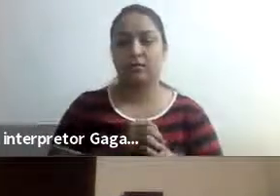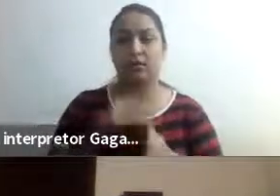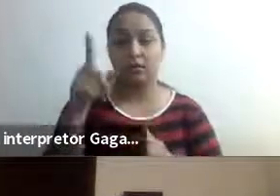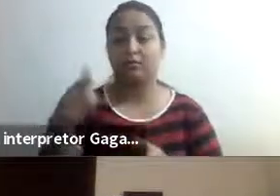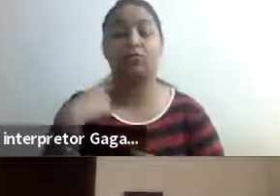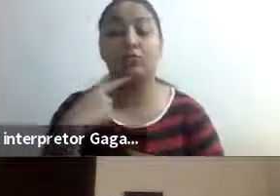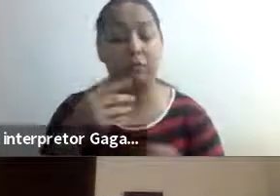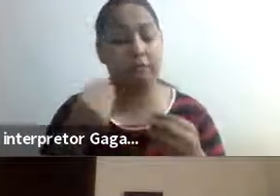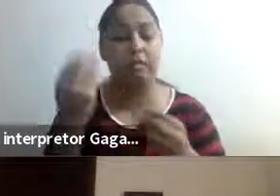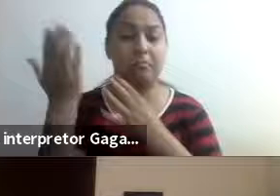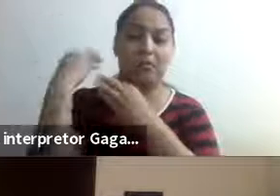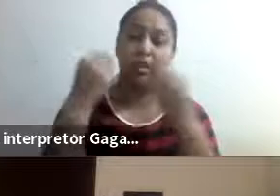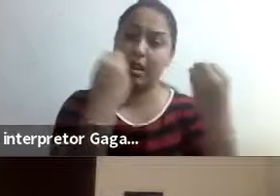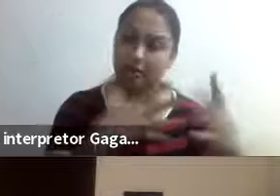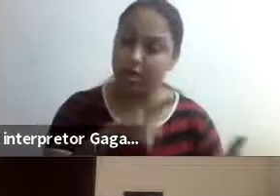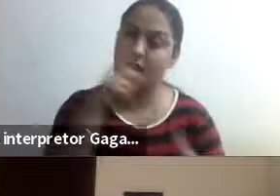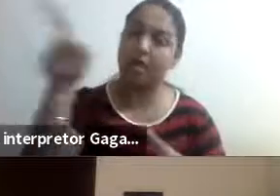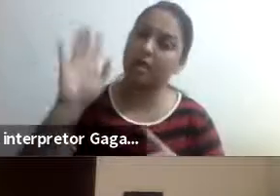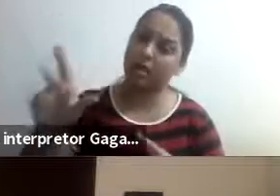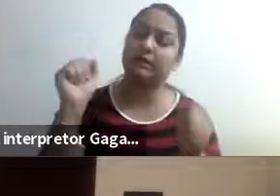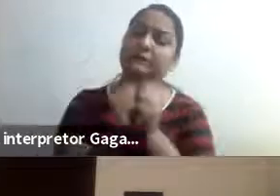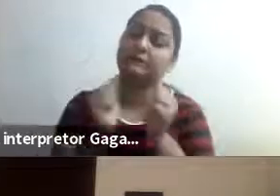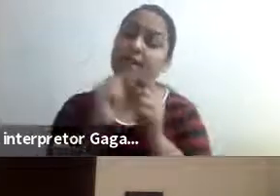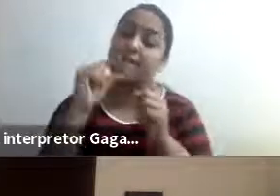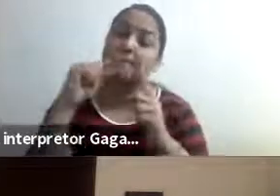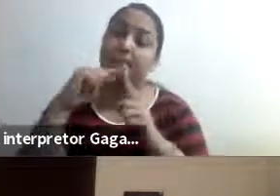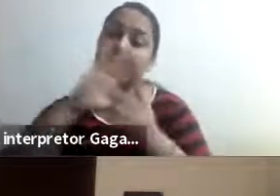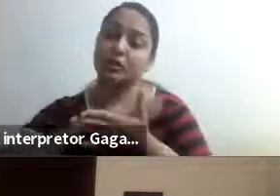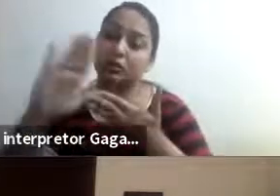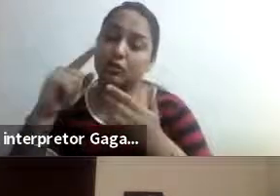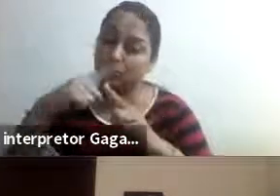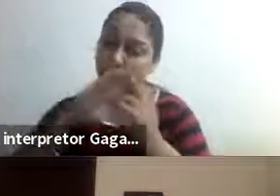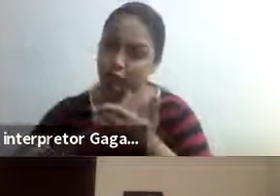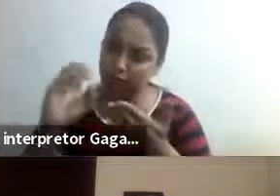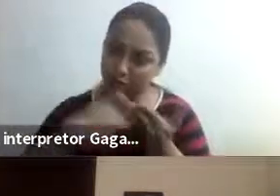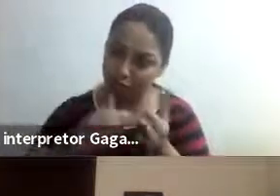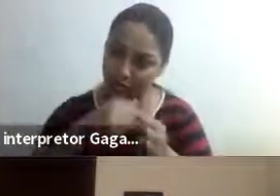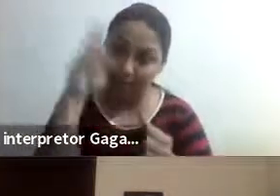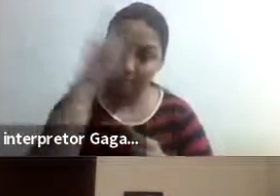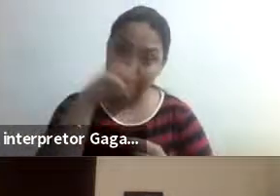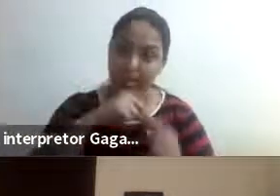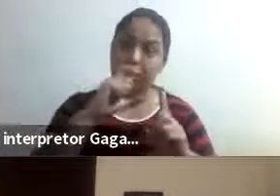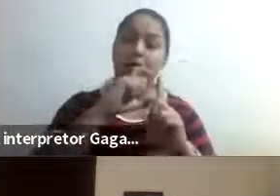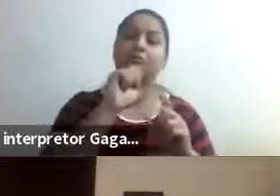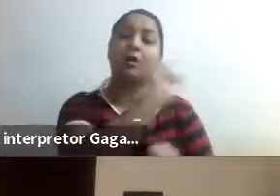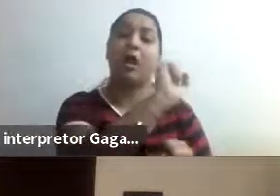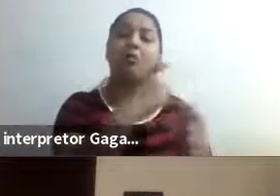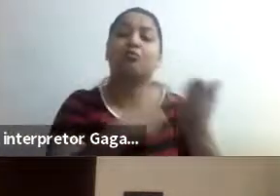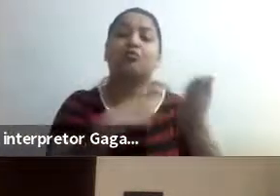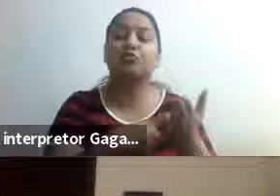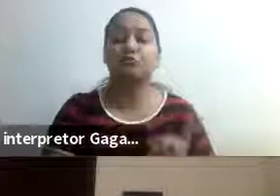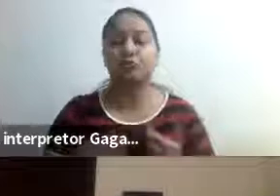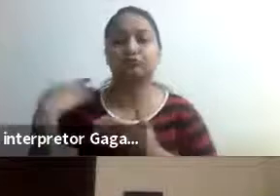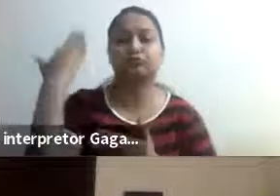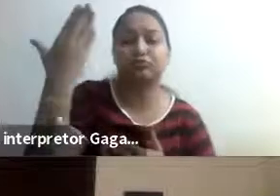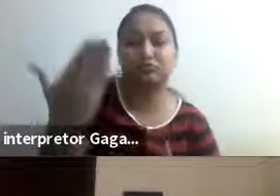have passed, have a mural painting tradition called the Pithora painting tradition. Now, Pithora is painted on the